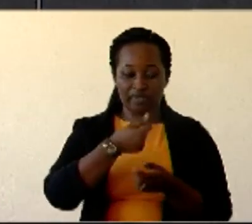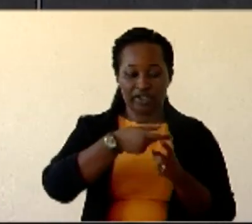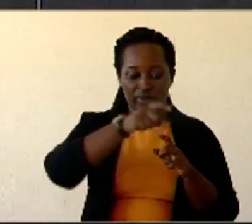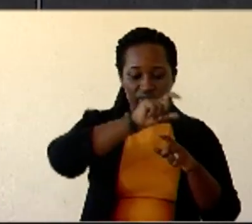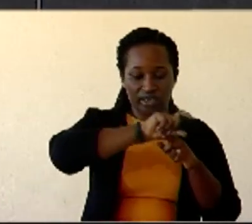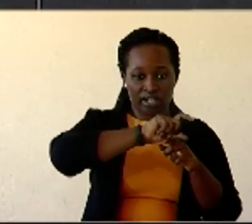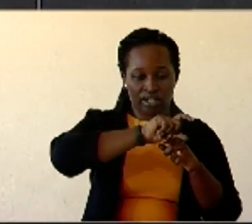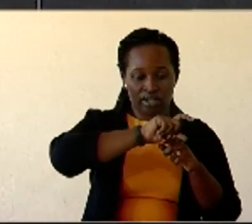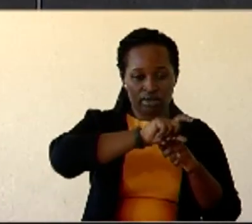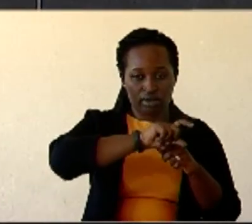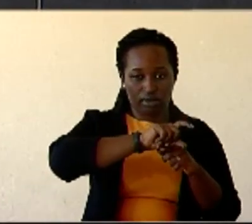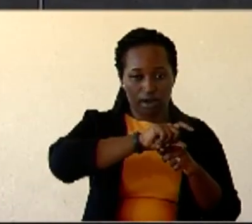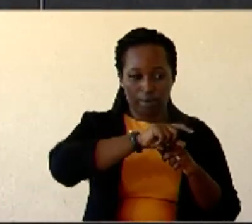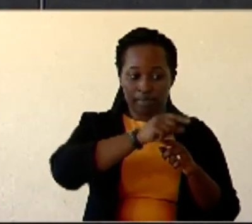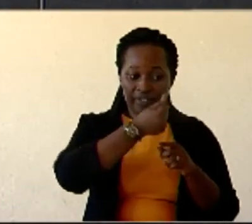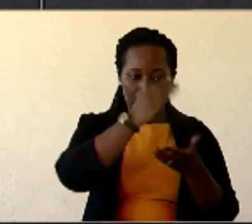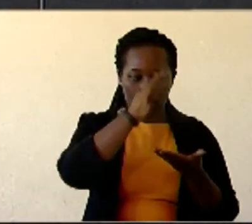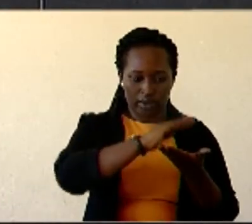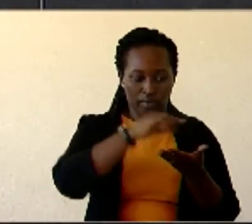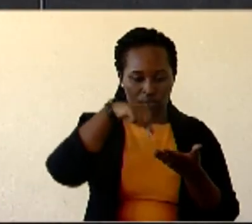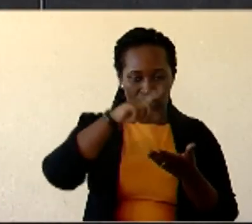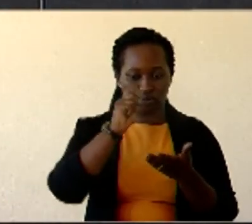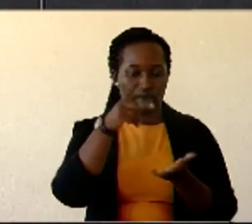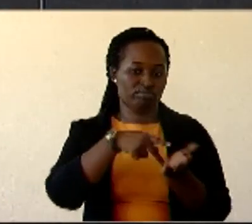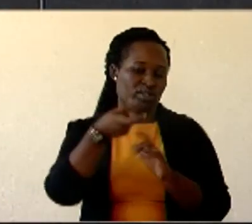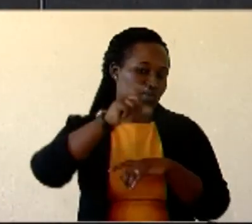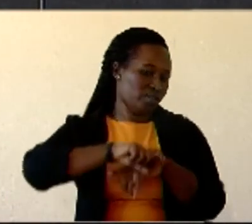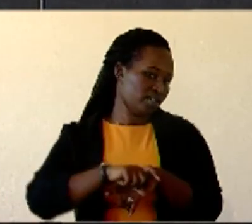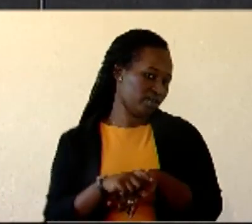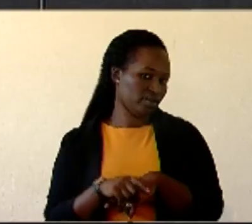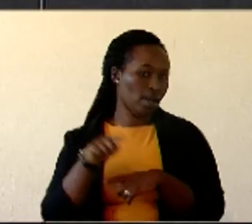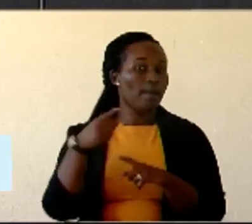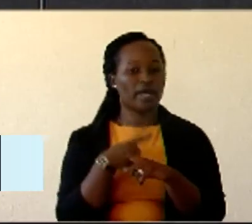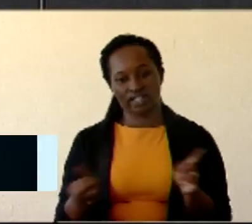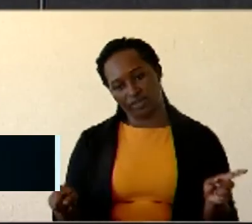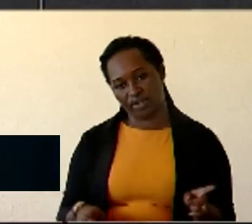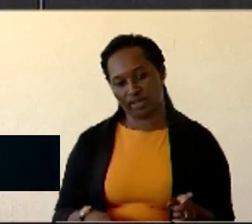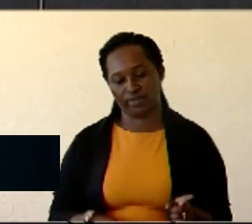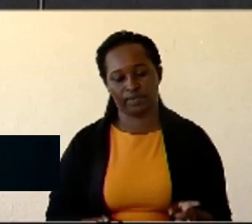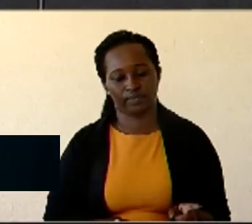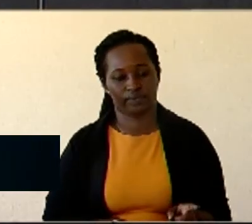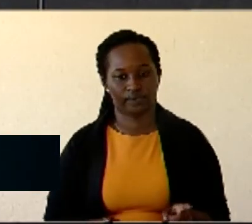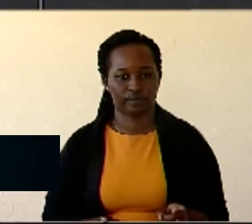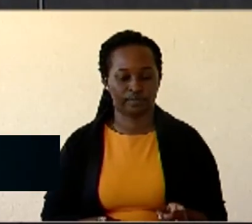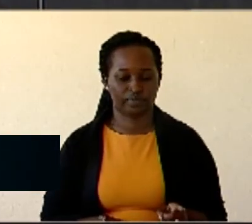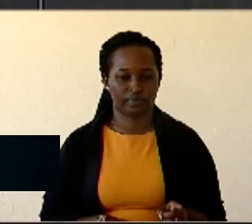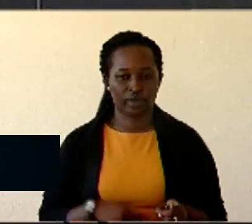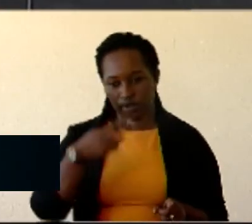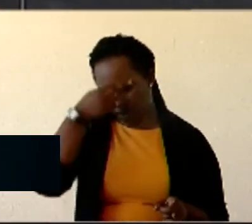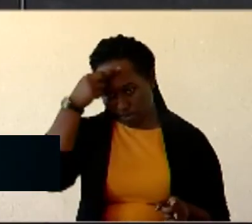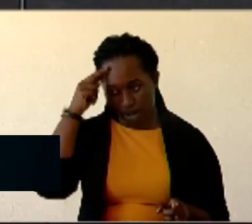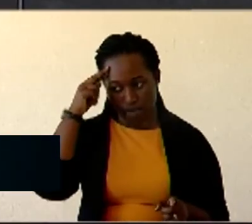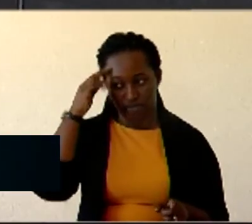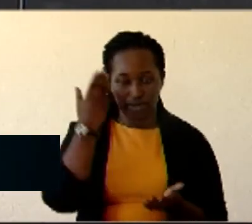increases. Inverse relationship. That's why in the demand curve, it has a supply. We saw a negative